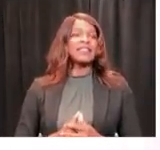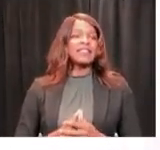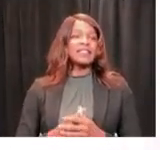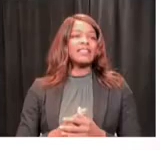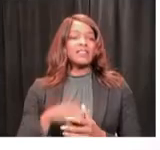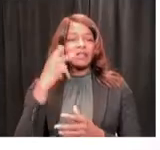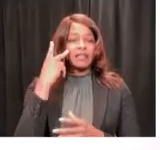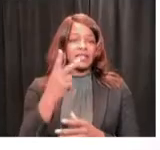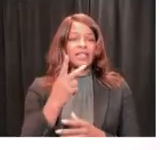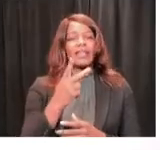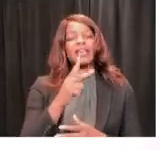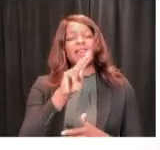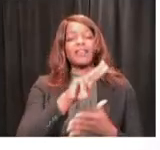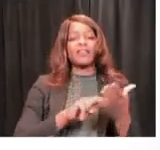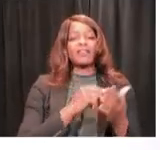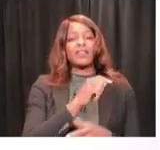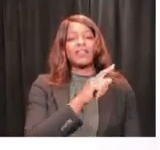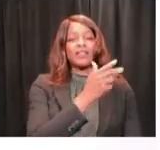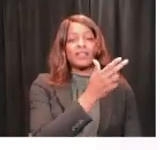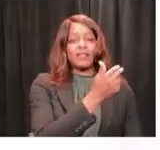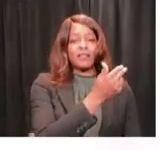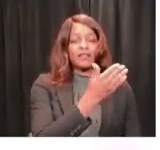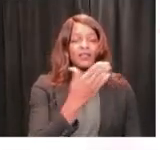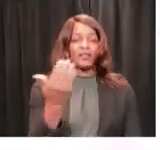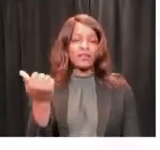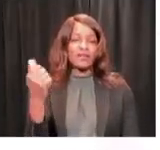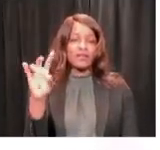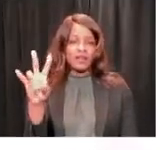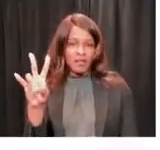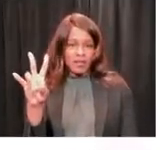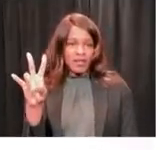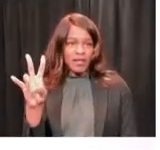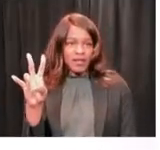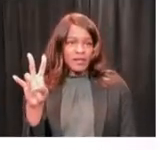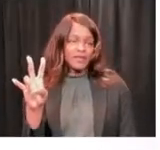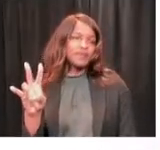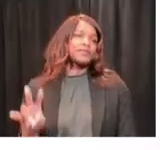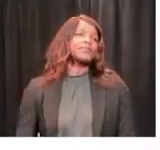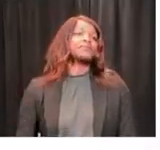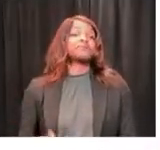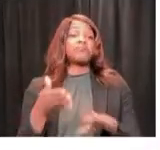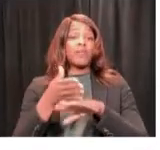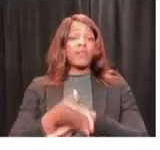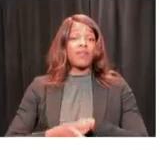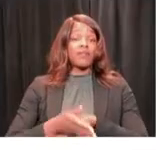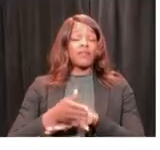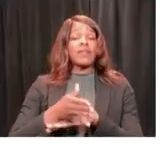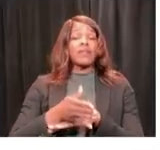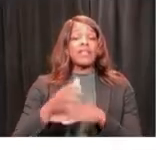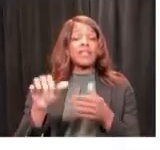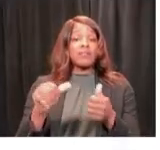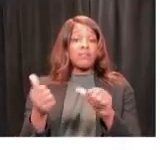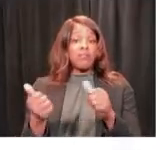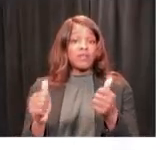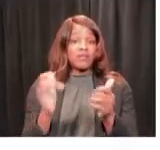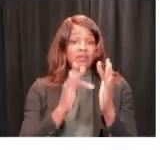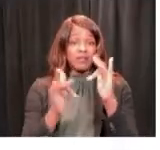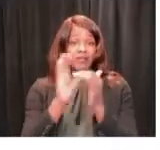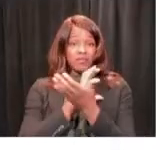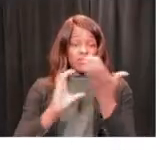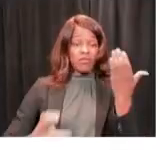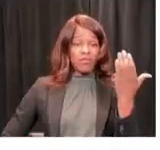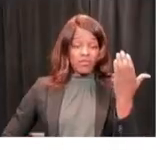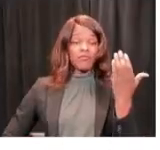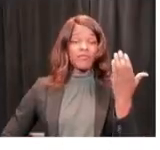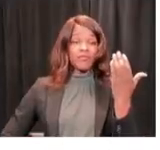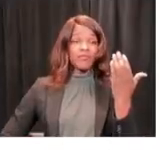13 through 17. When God speaks to his son, Jesus Christ, after the baptism, he affirms, he says, this is my beloved, this is the